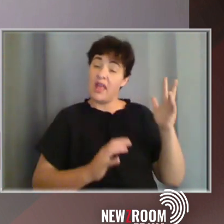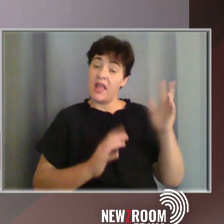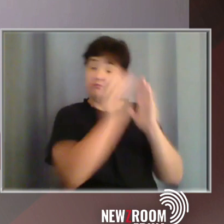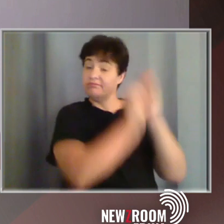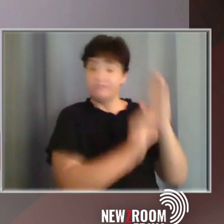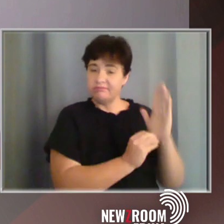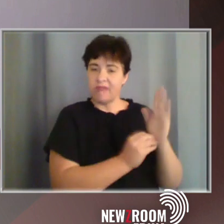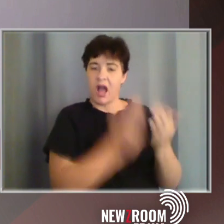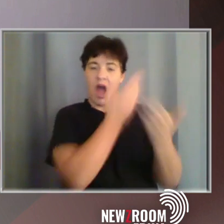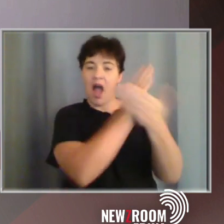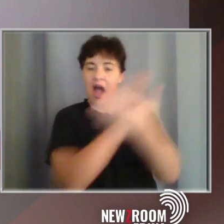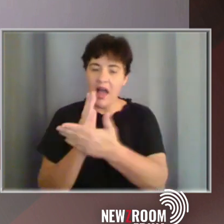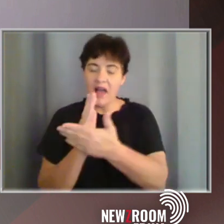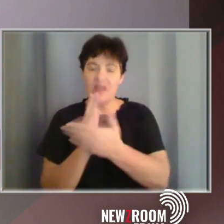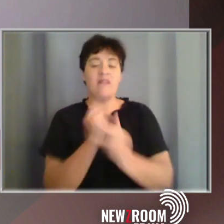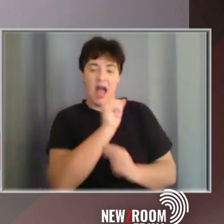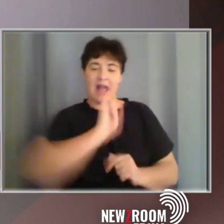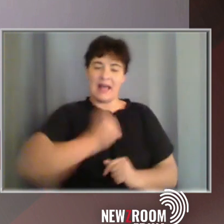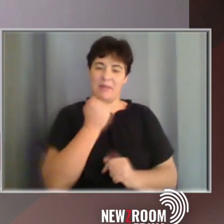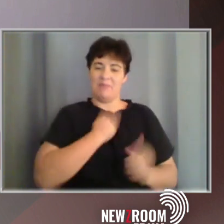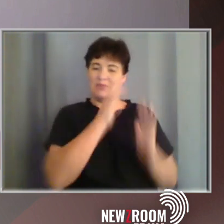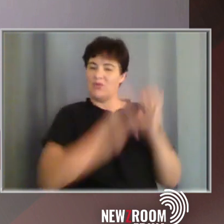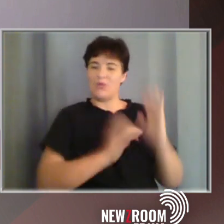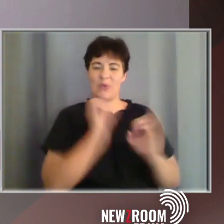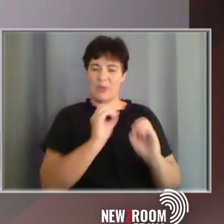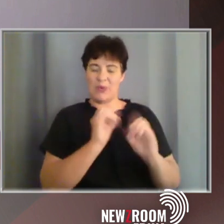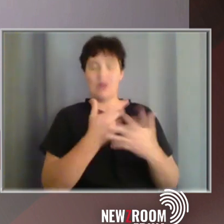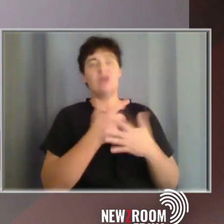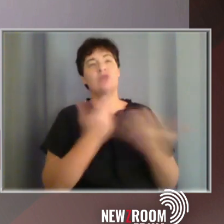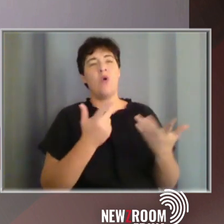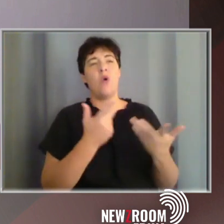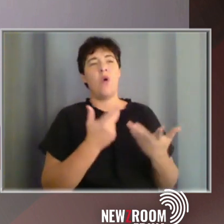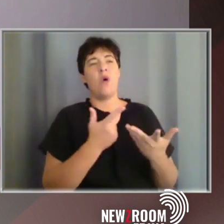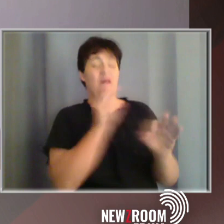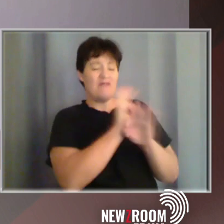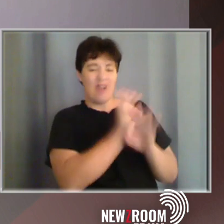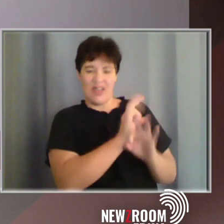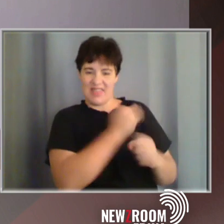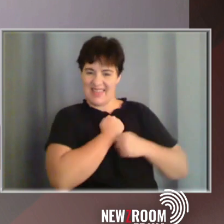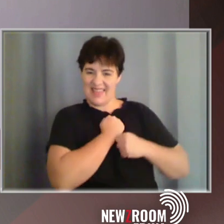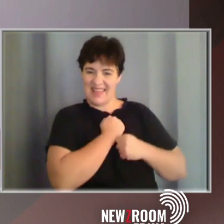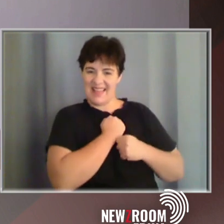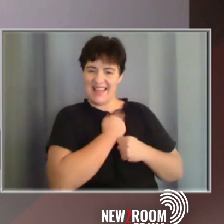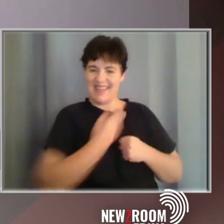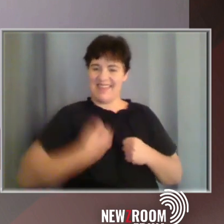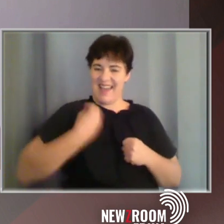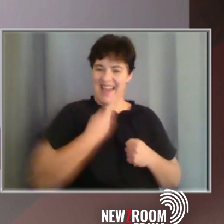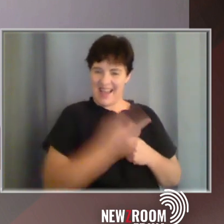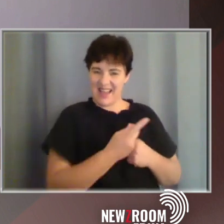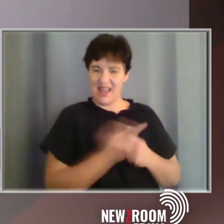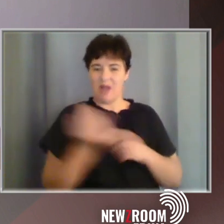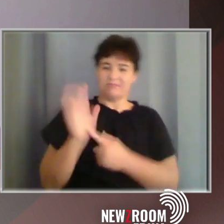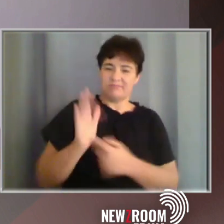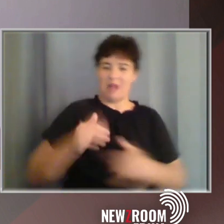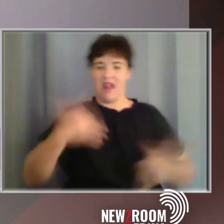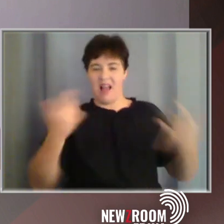own stories. So the low of material of my father when he was younger and he was on stage, I